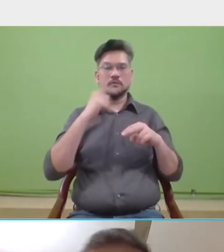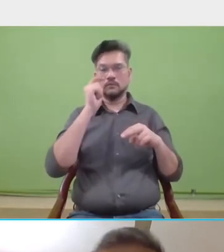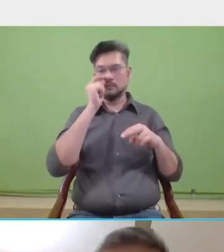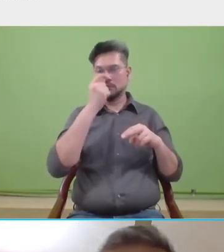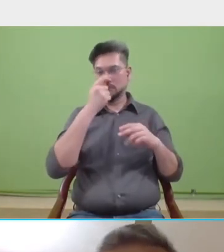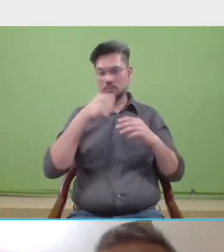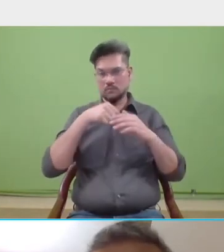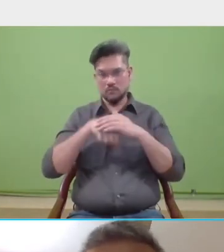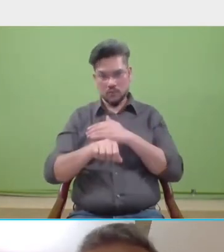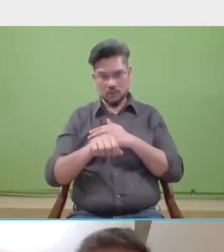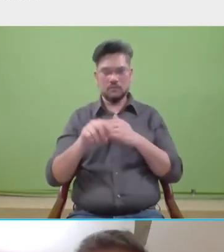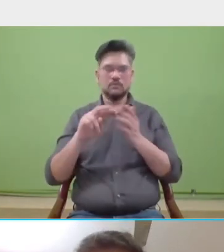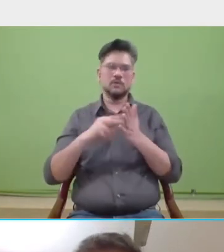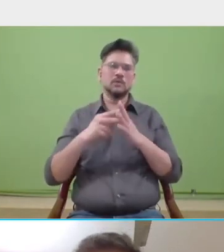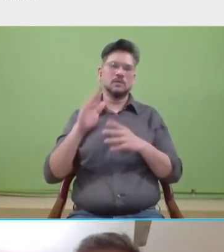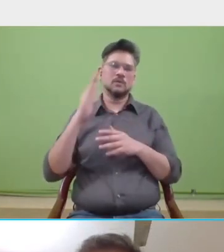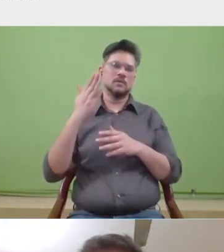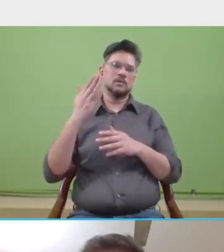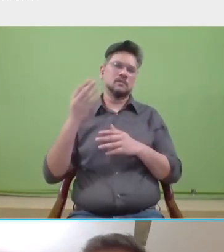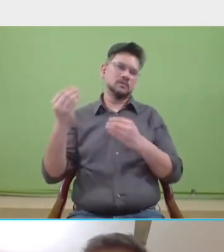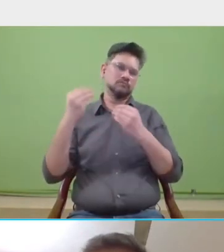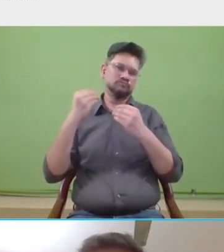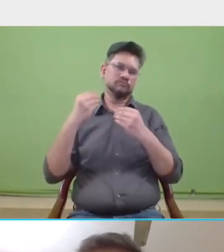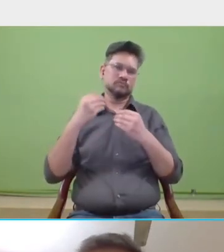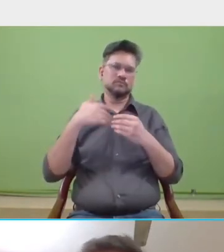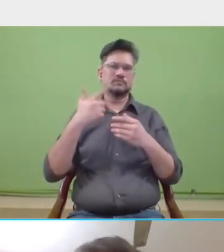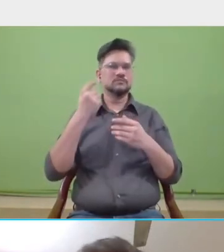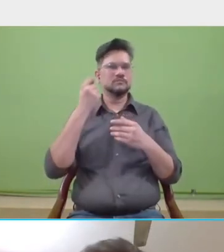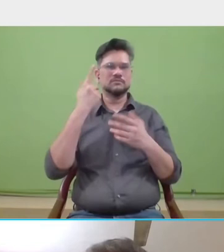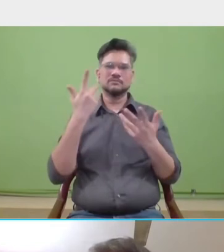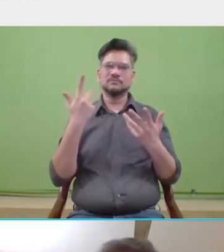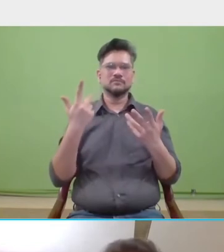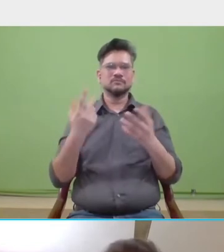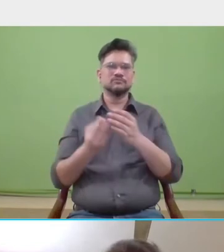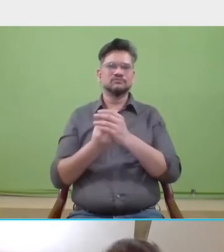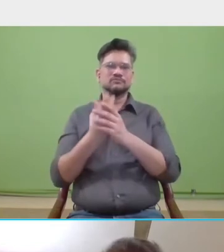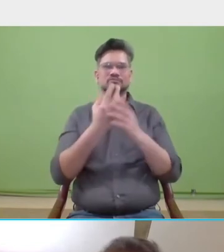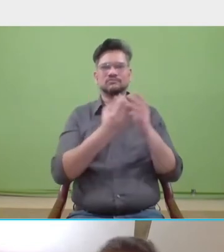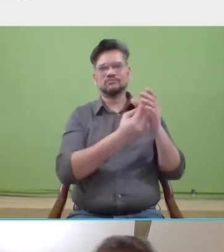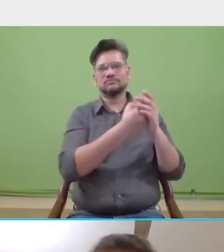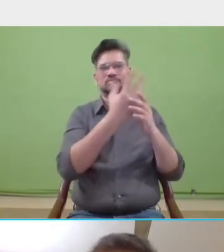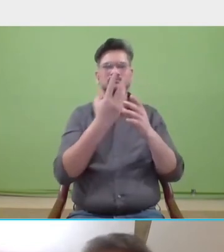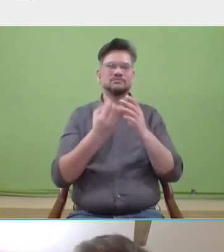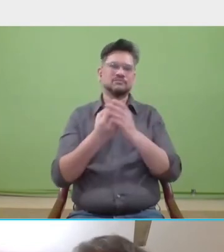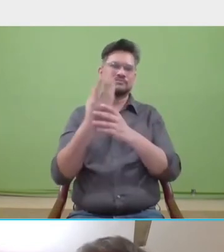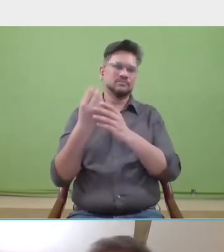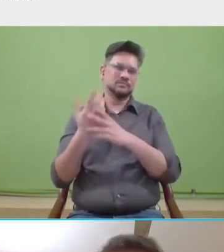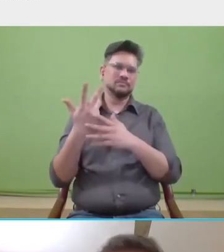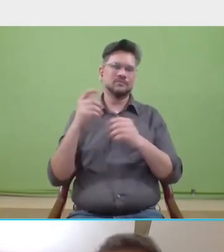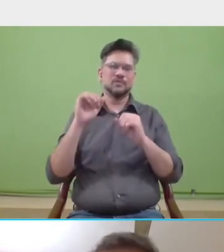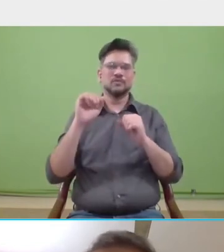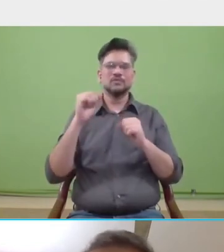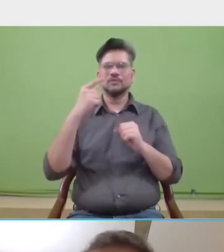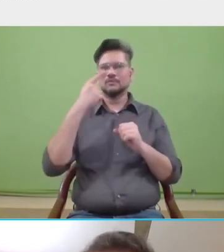on my home environment also so um that's the actual language data experience what your parents or your